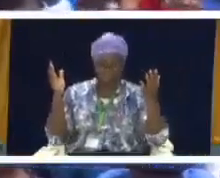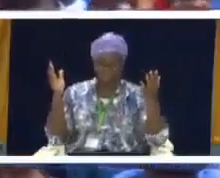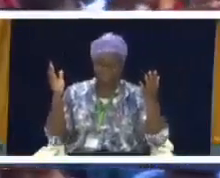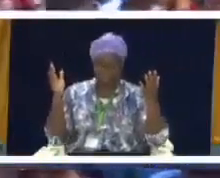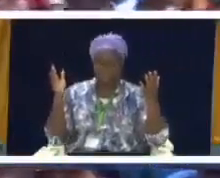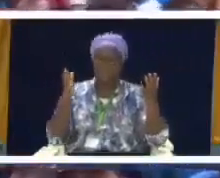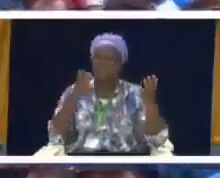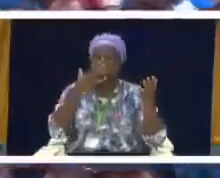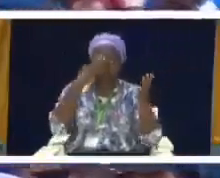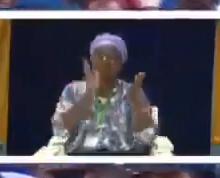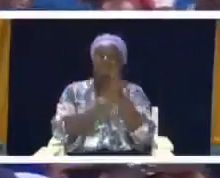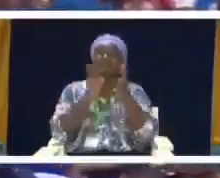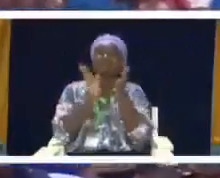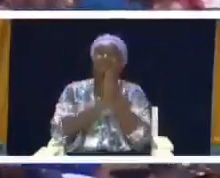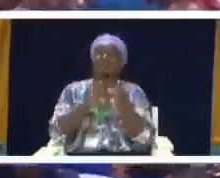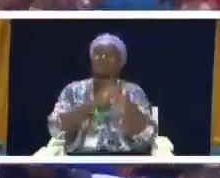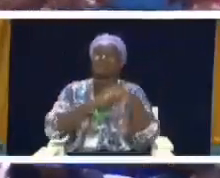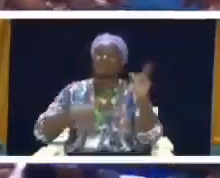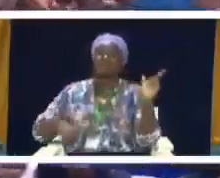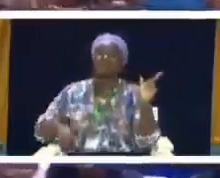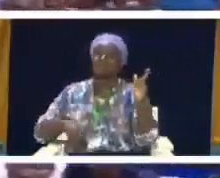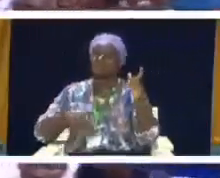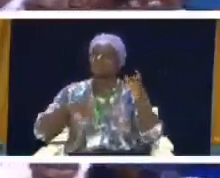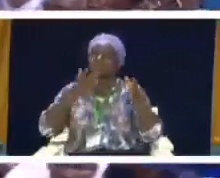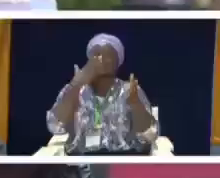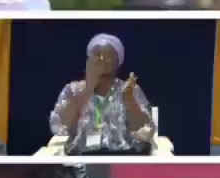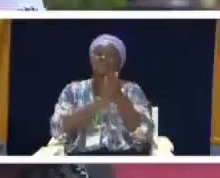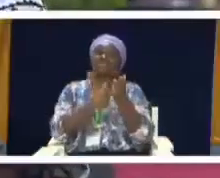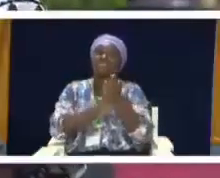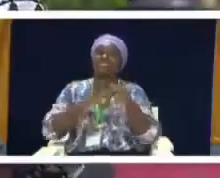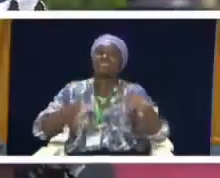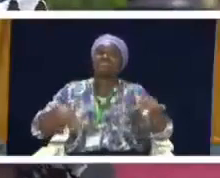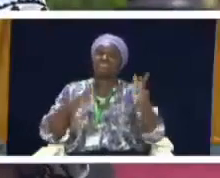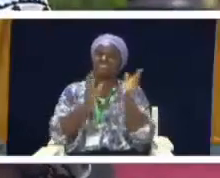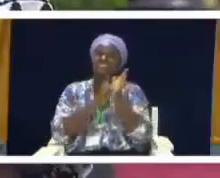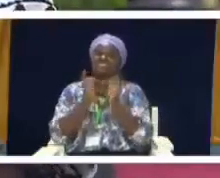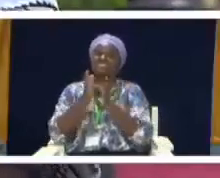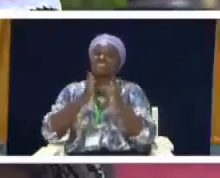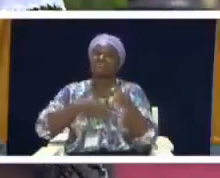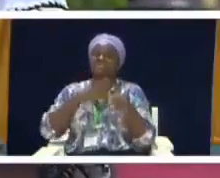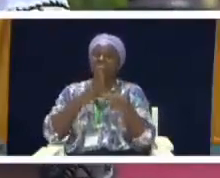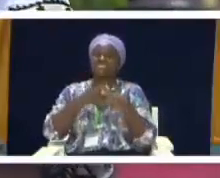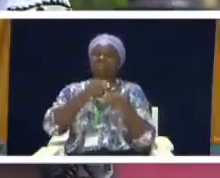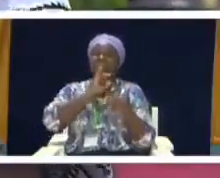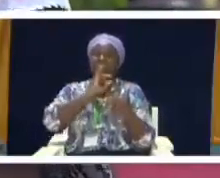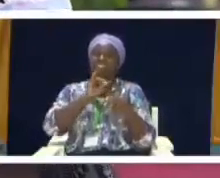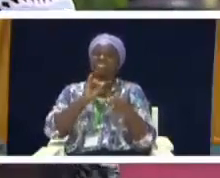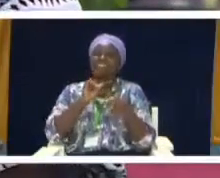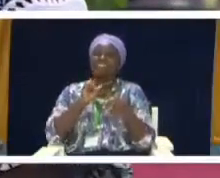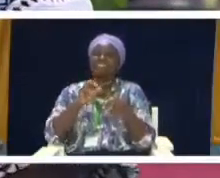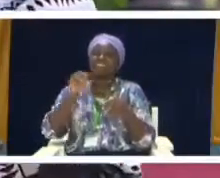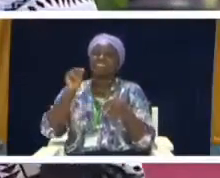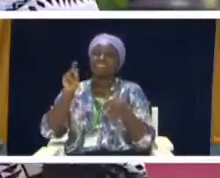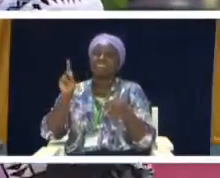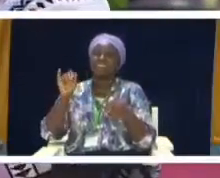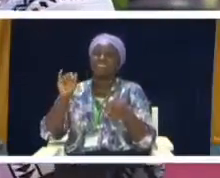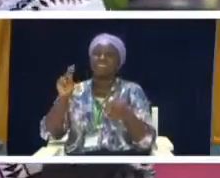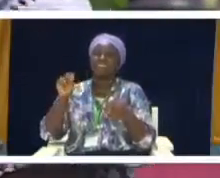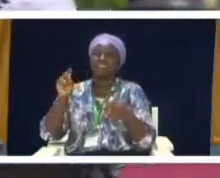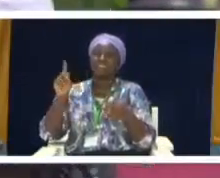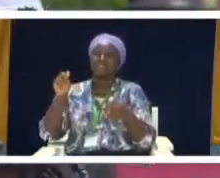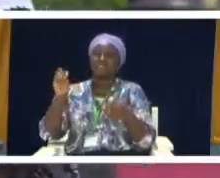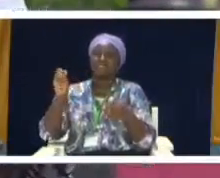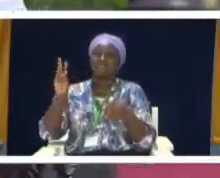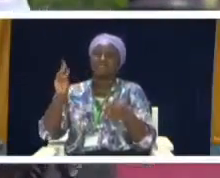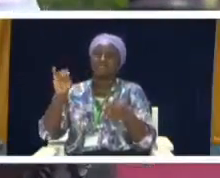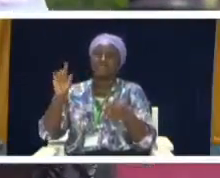Praise the Lord. Praise the living Jesus. My name is Sister Ade Akintomide Adeshiun. I